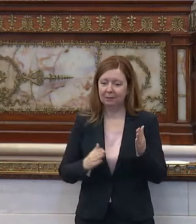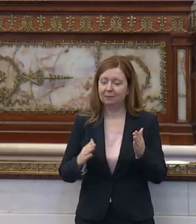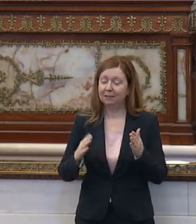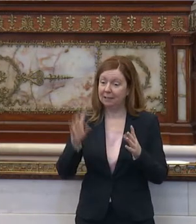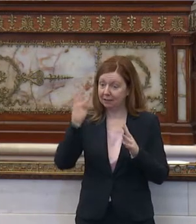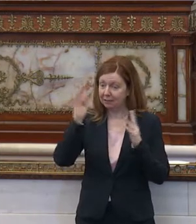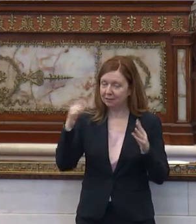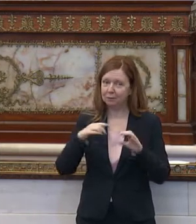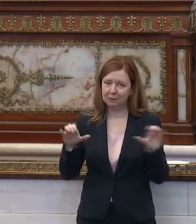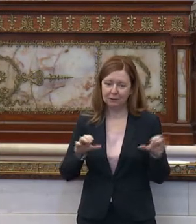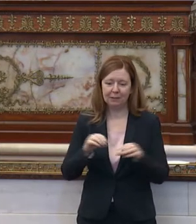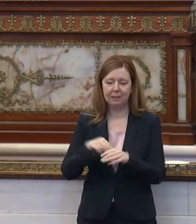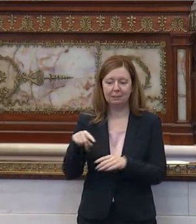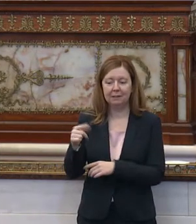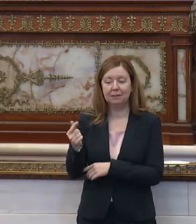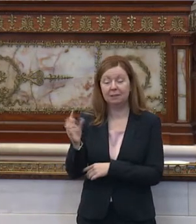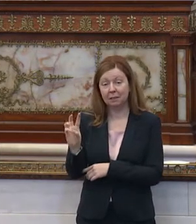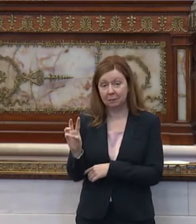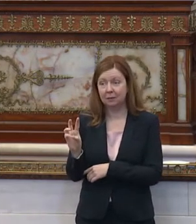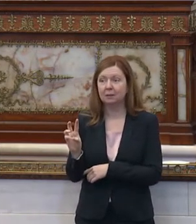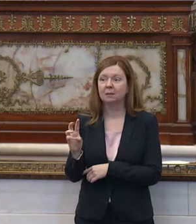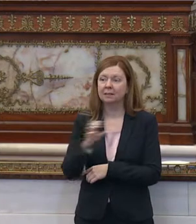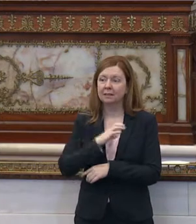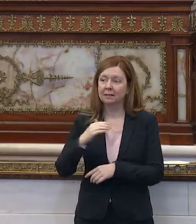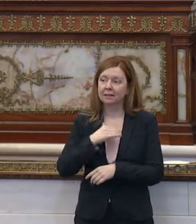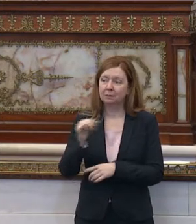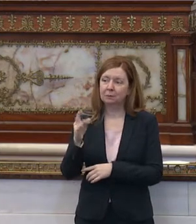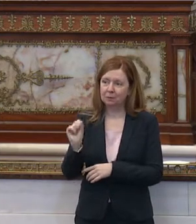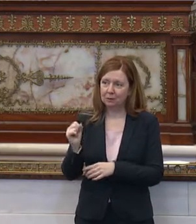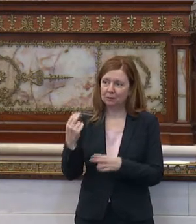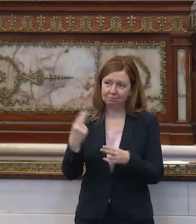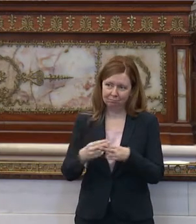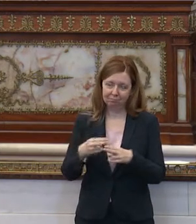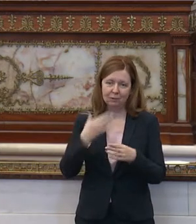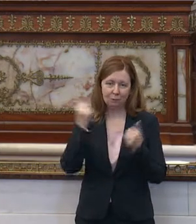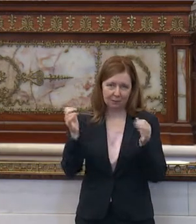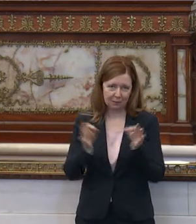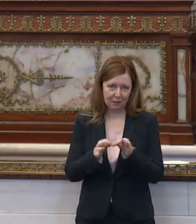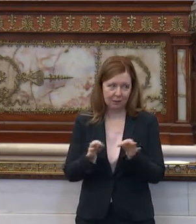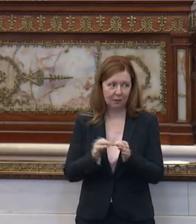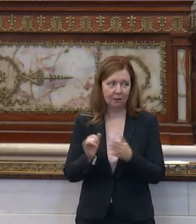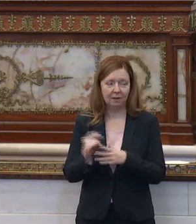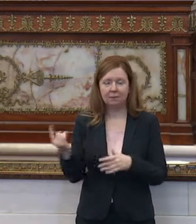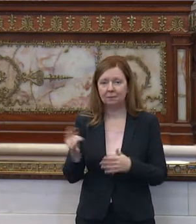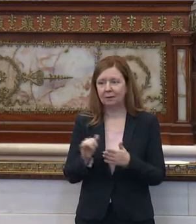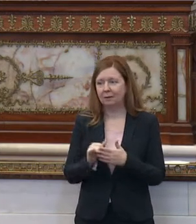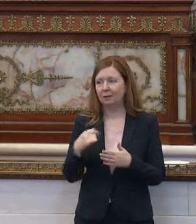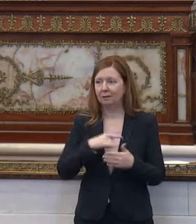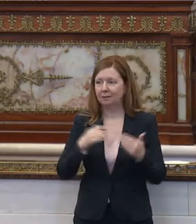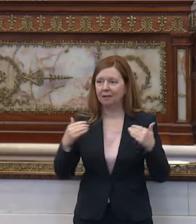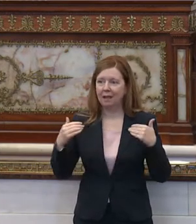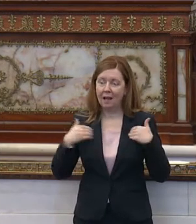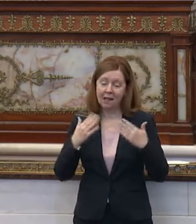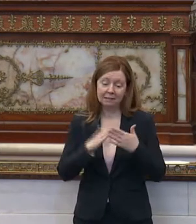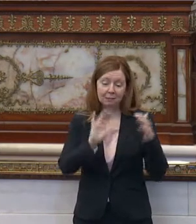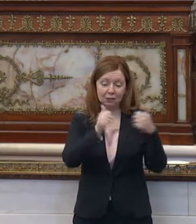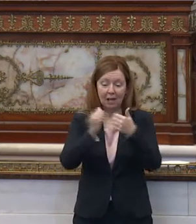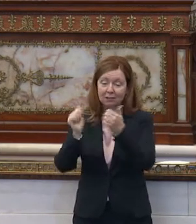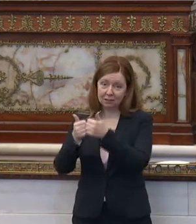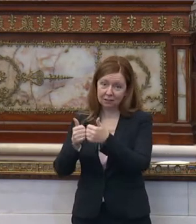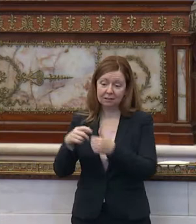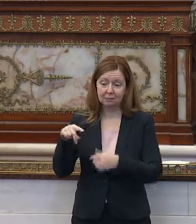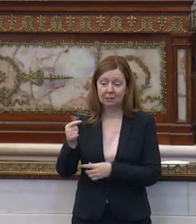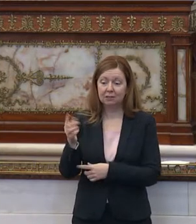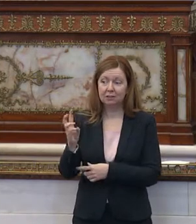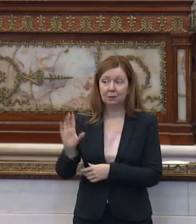that we've been doing at PGW, Councilmember Jones, you made reference to best value. That is something that, we've had some challenges at PGW in the